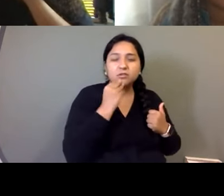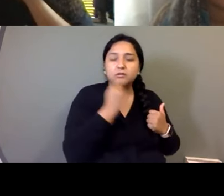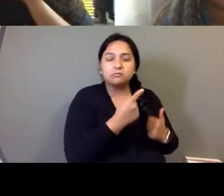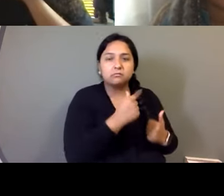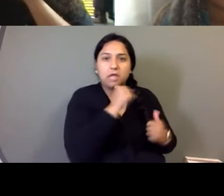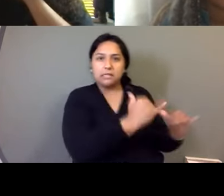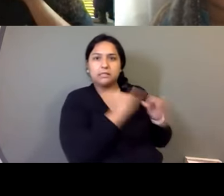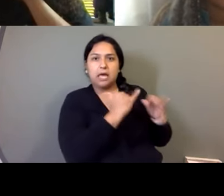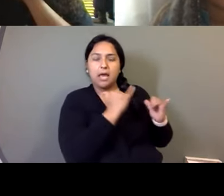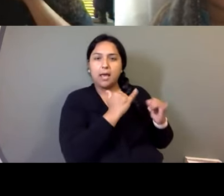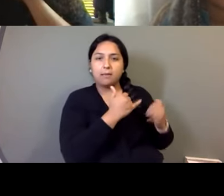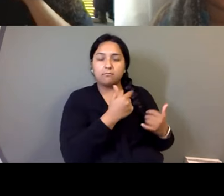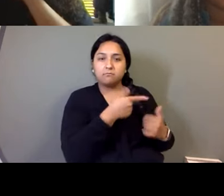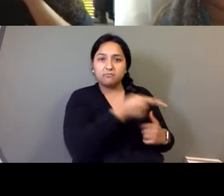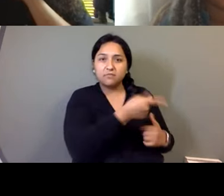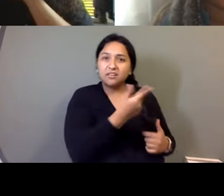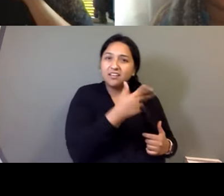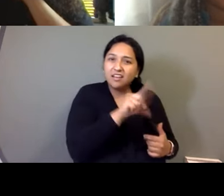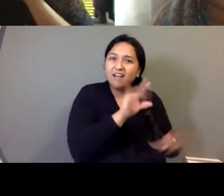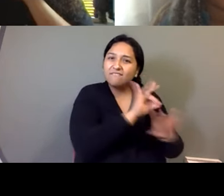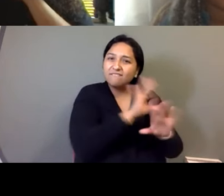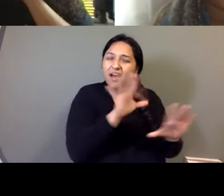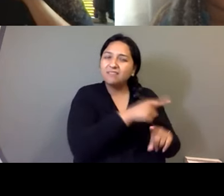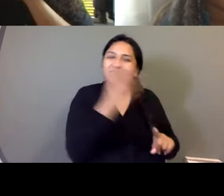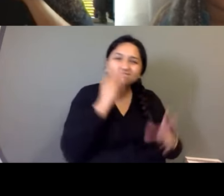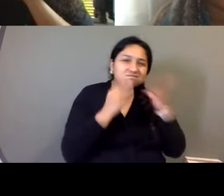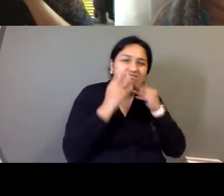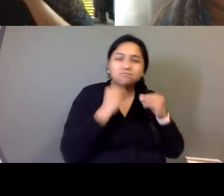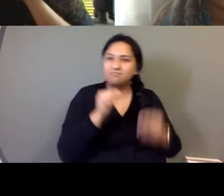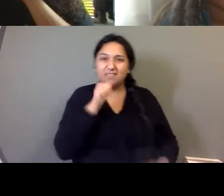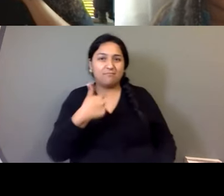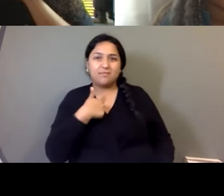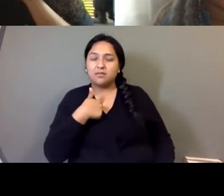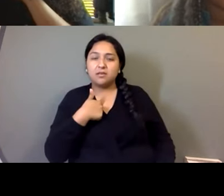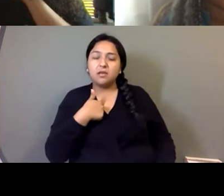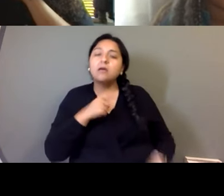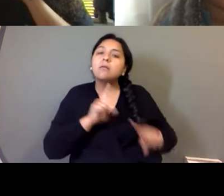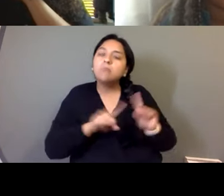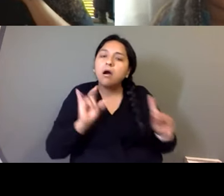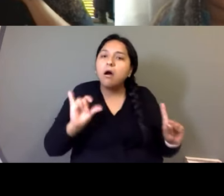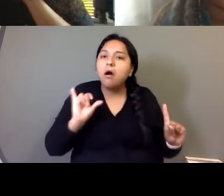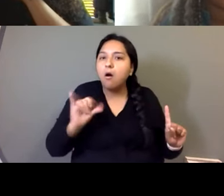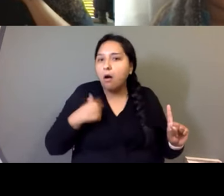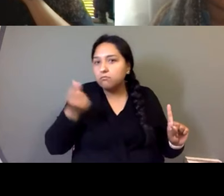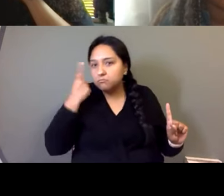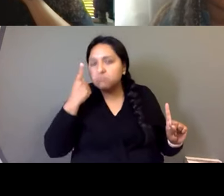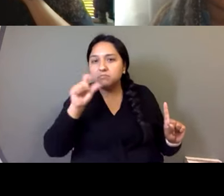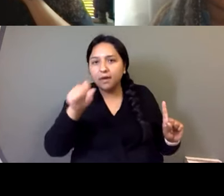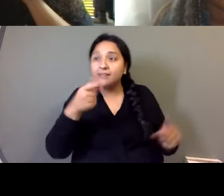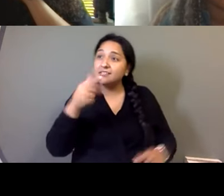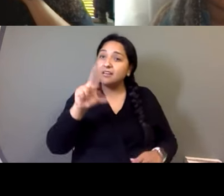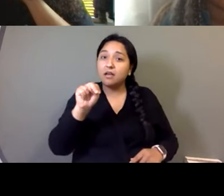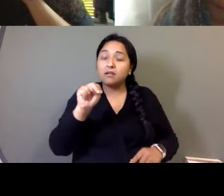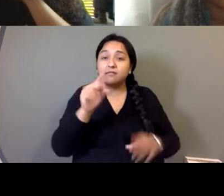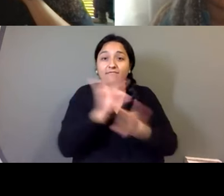gun violence was super relevant. That's not where I come from, but I can empathize with that because I know that gun violence is real. And I know that there